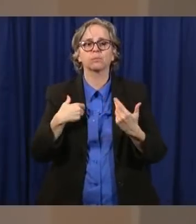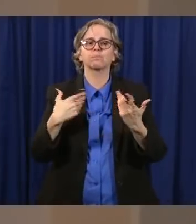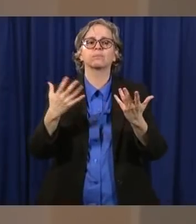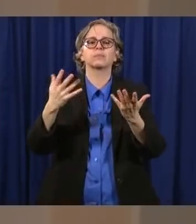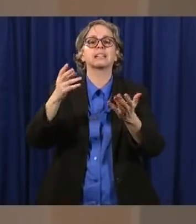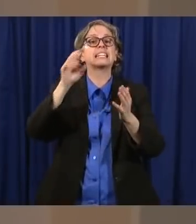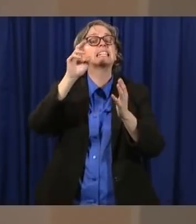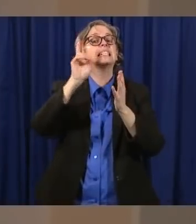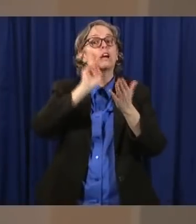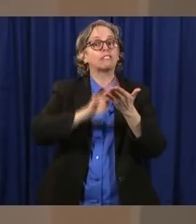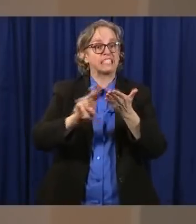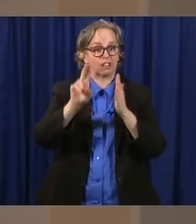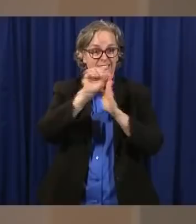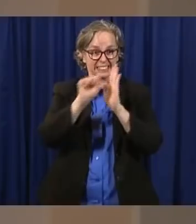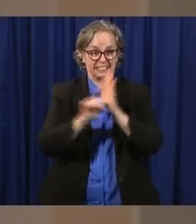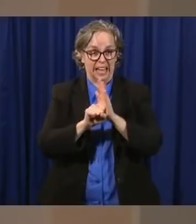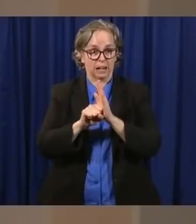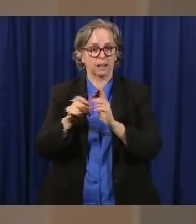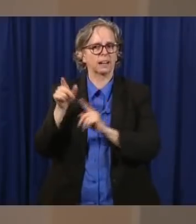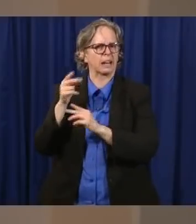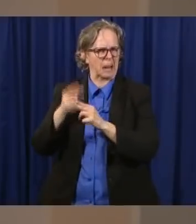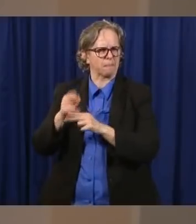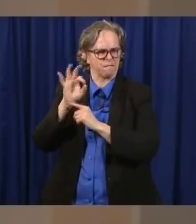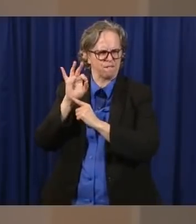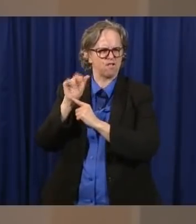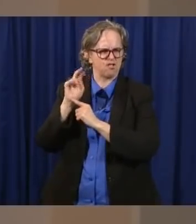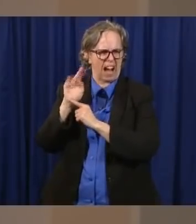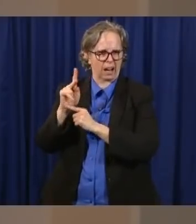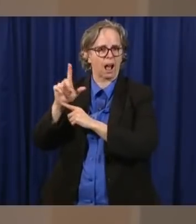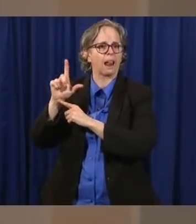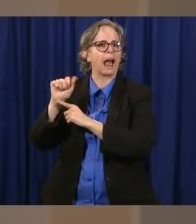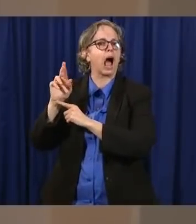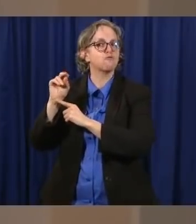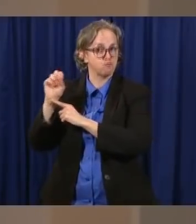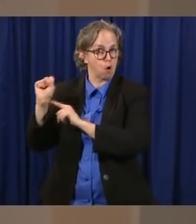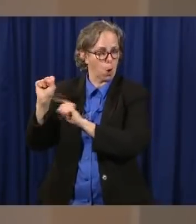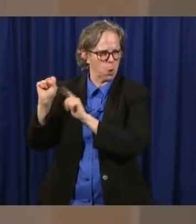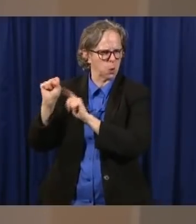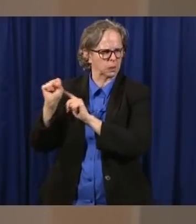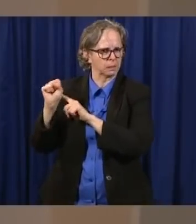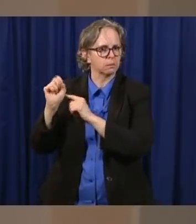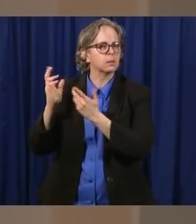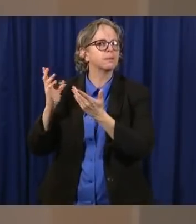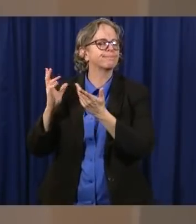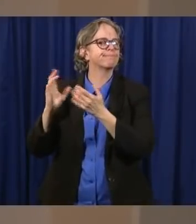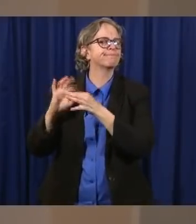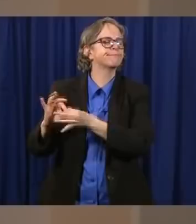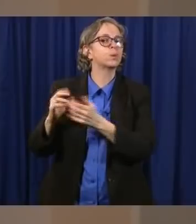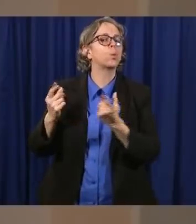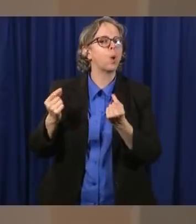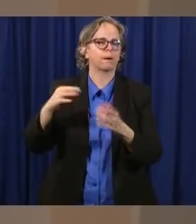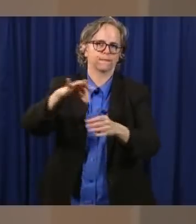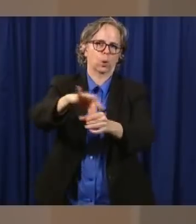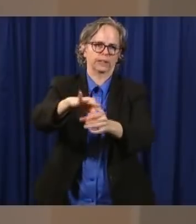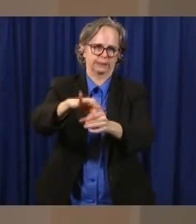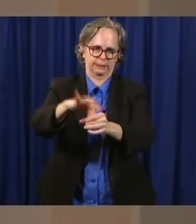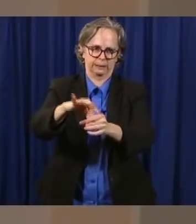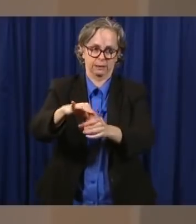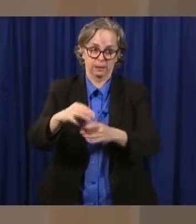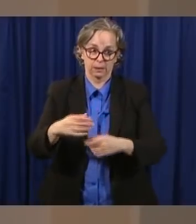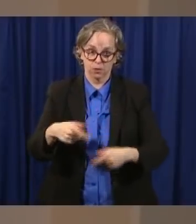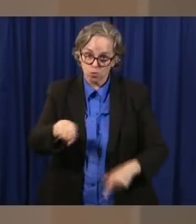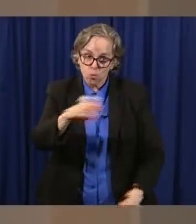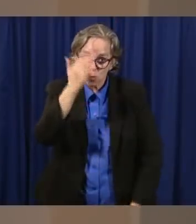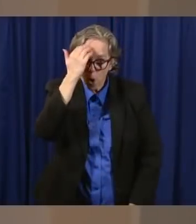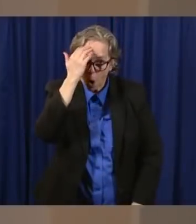Party Chairman David Pepper today about voting. We all know that we're voting by mail right now. Hopefully we all